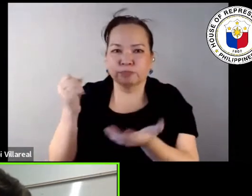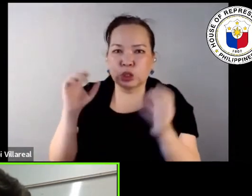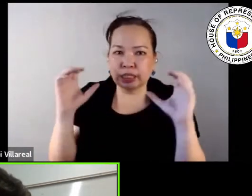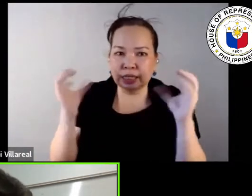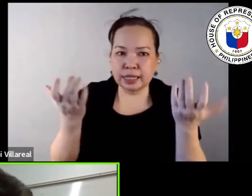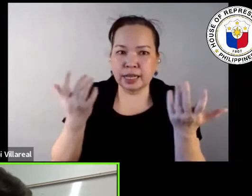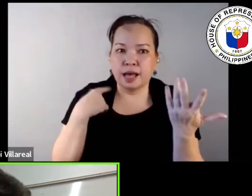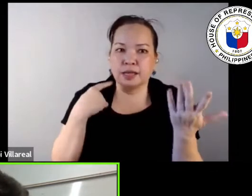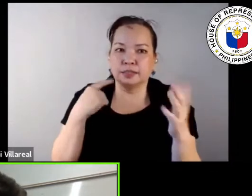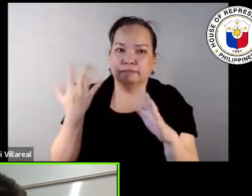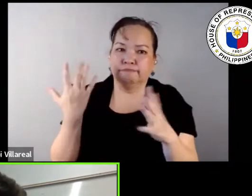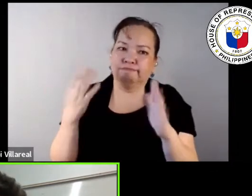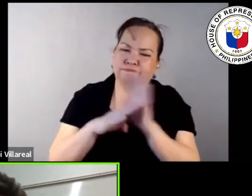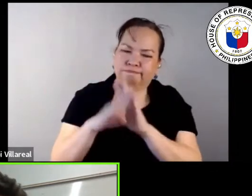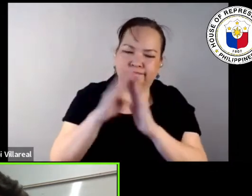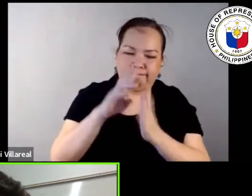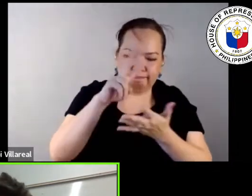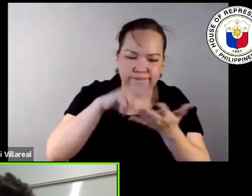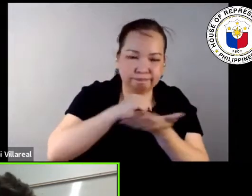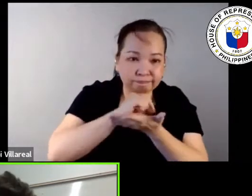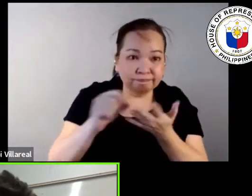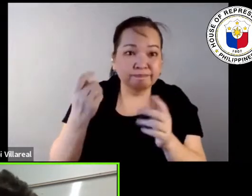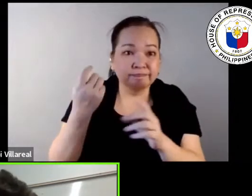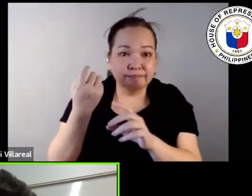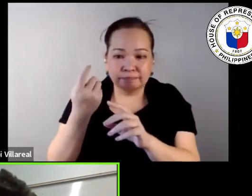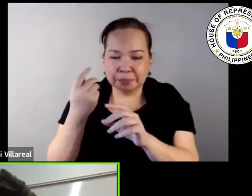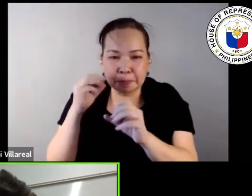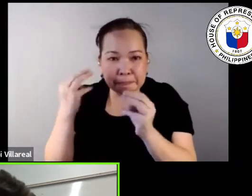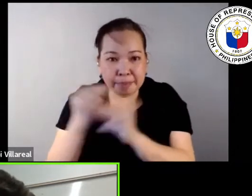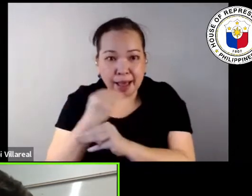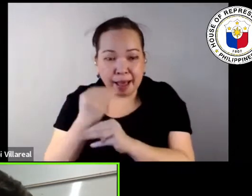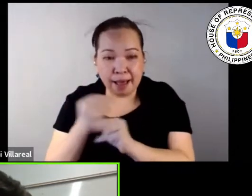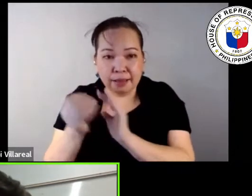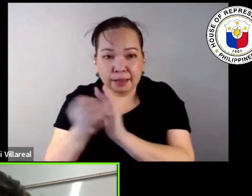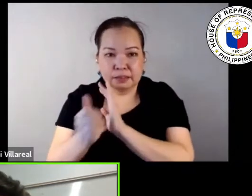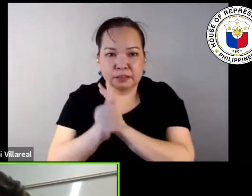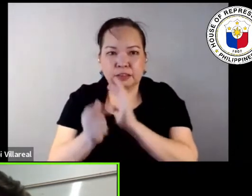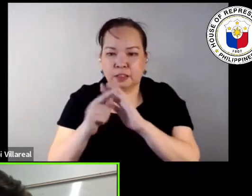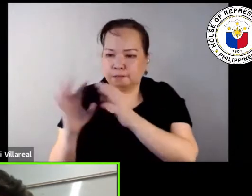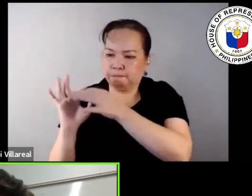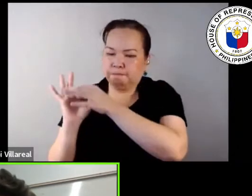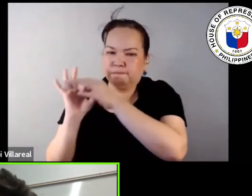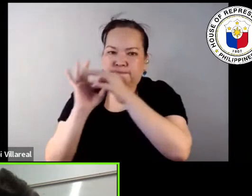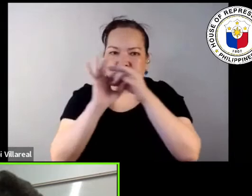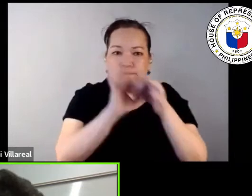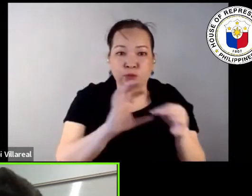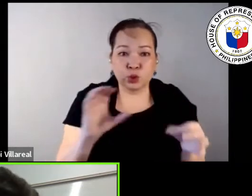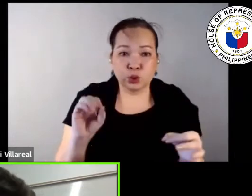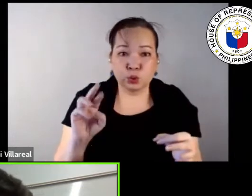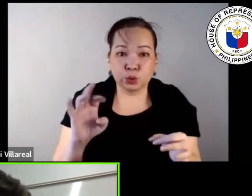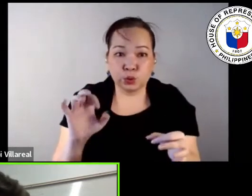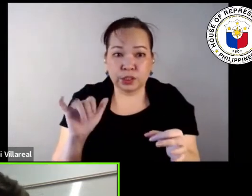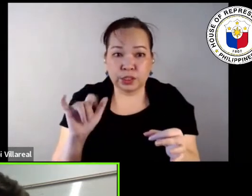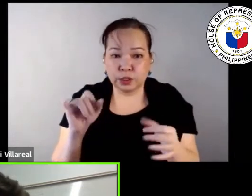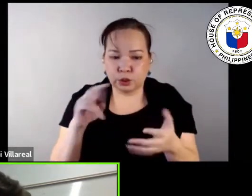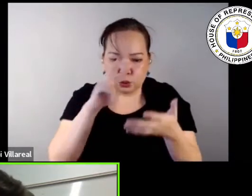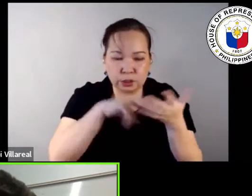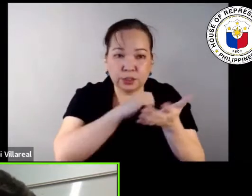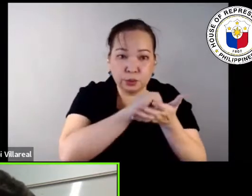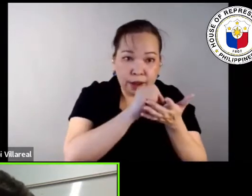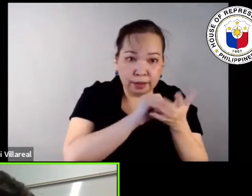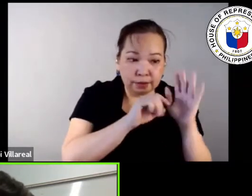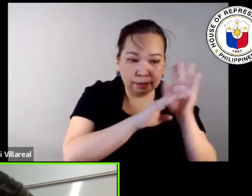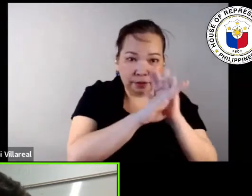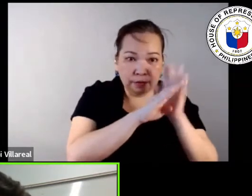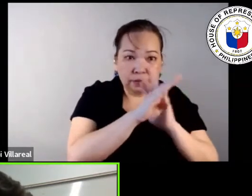literacy, numeracy skills, and also a positive correlation found between the literacy skills development of